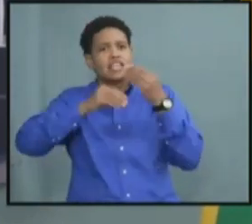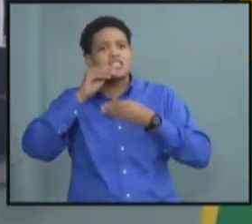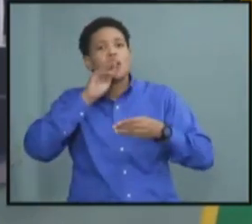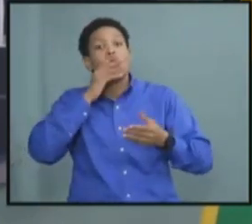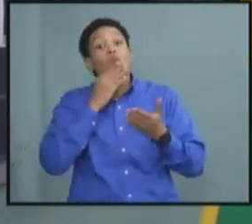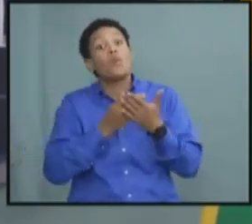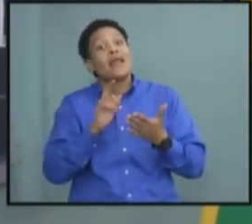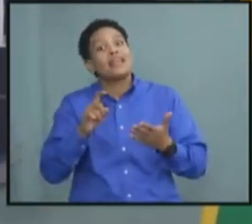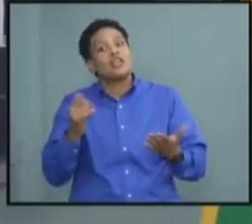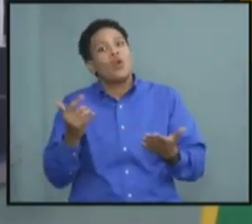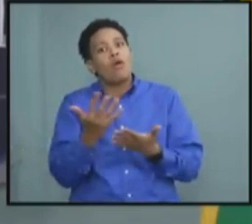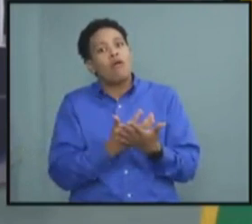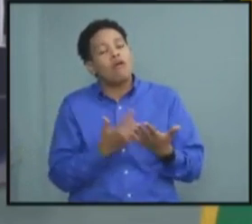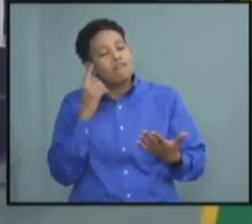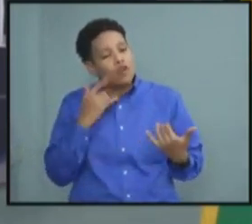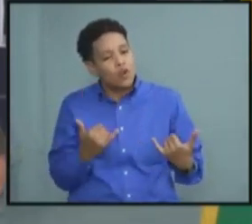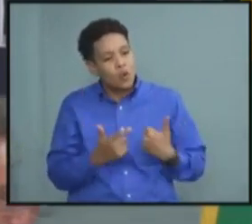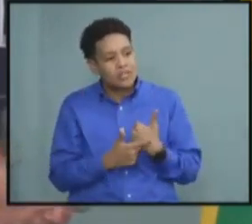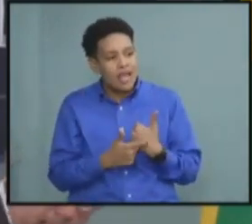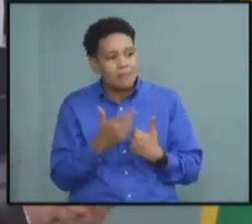in a time like this. Thank you.